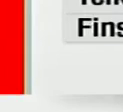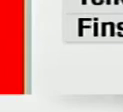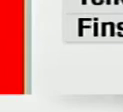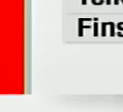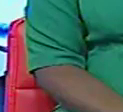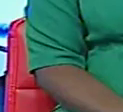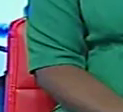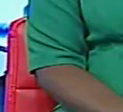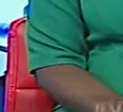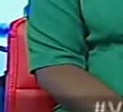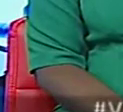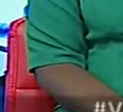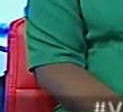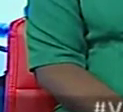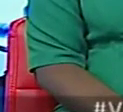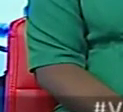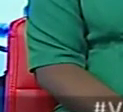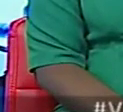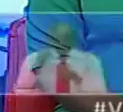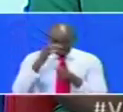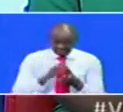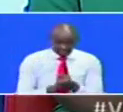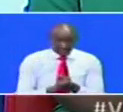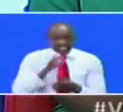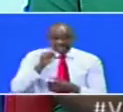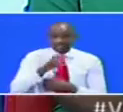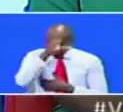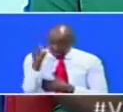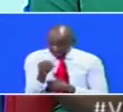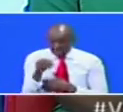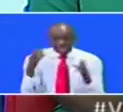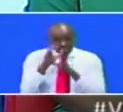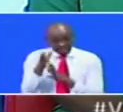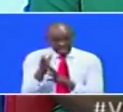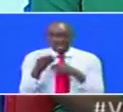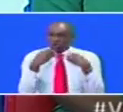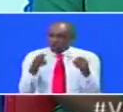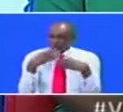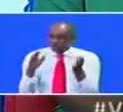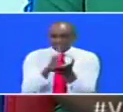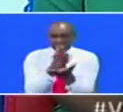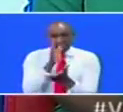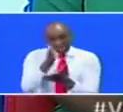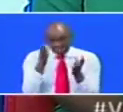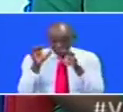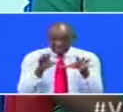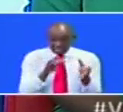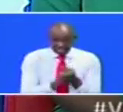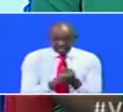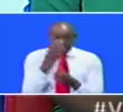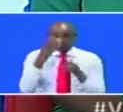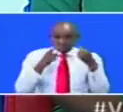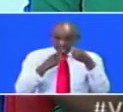of 7.6%. Finserve Africa Limited lost some of its mobile voice market share to post a total of